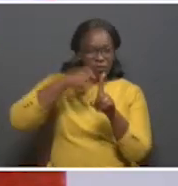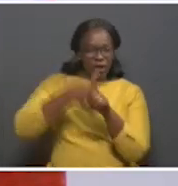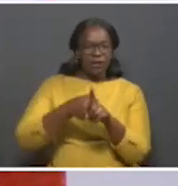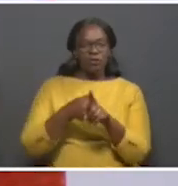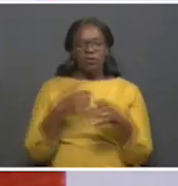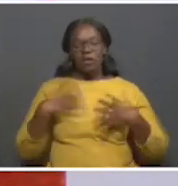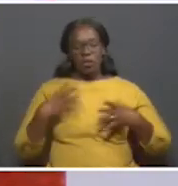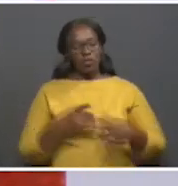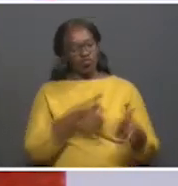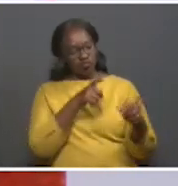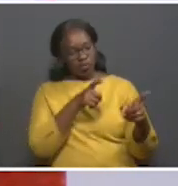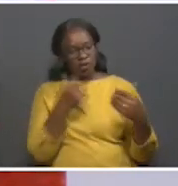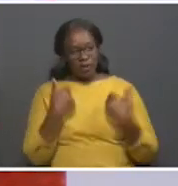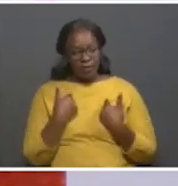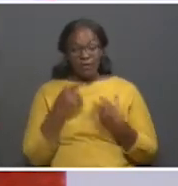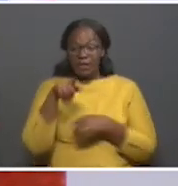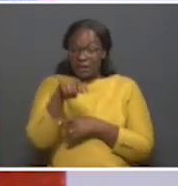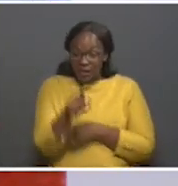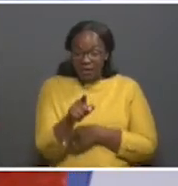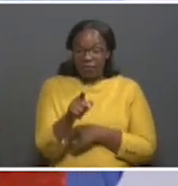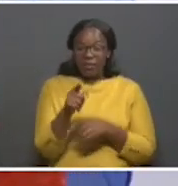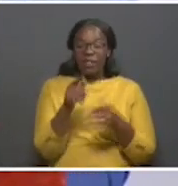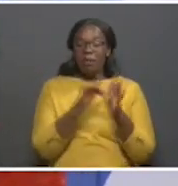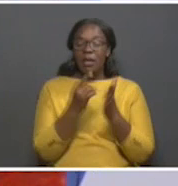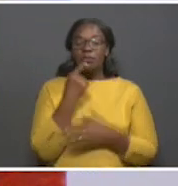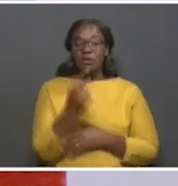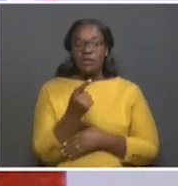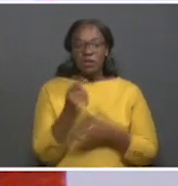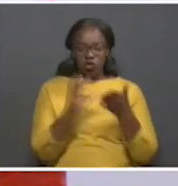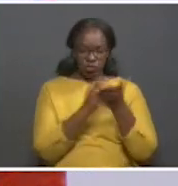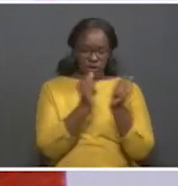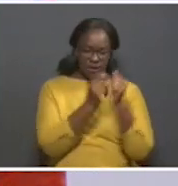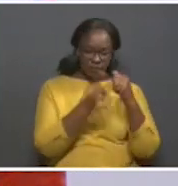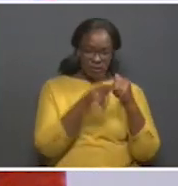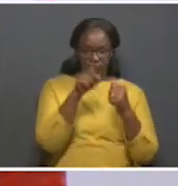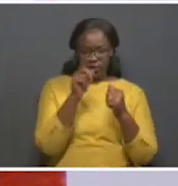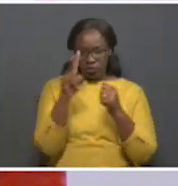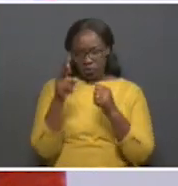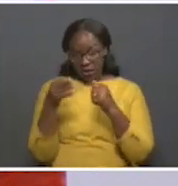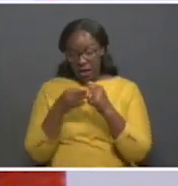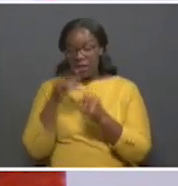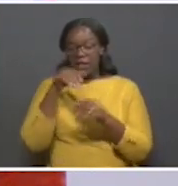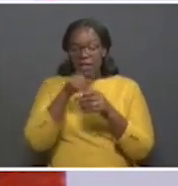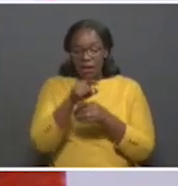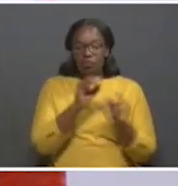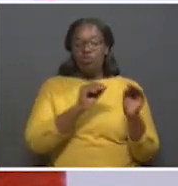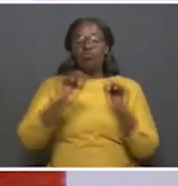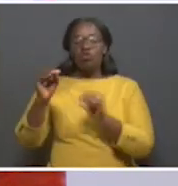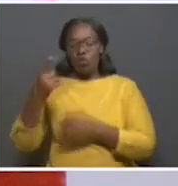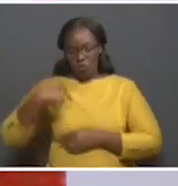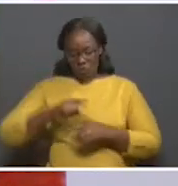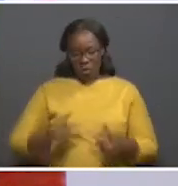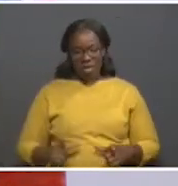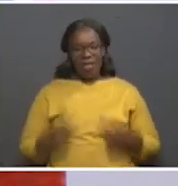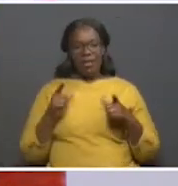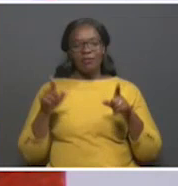accused. In Him, the Bible says in Acts 7, chapter 17, verse 28, that in Him we move, in Him we live